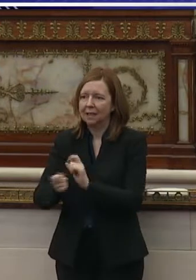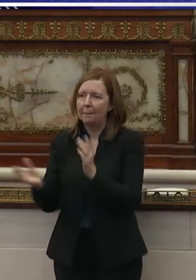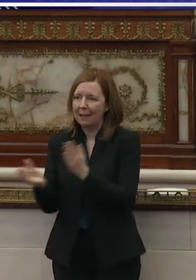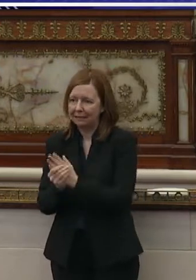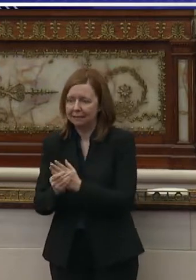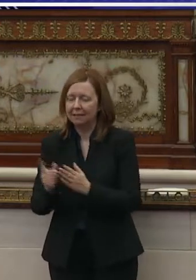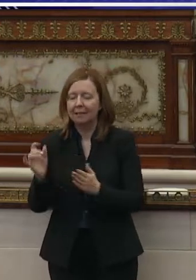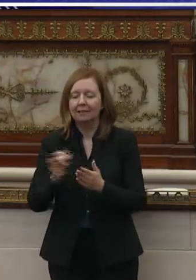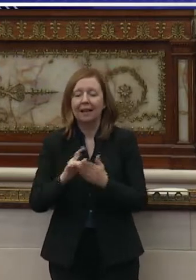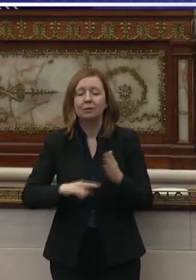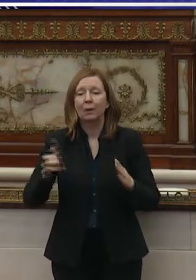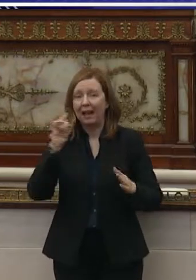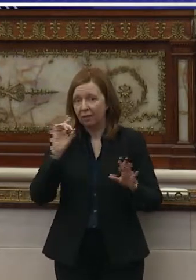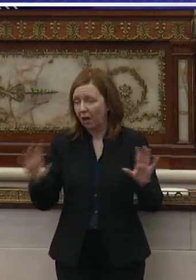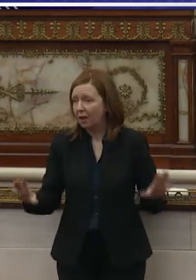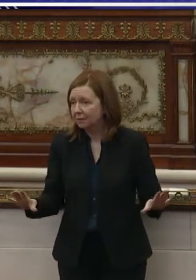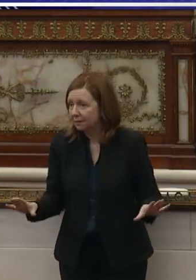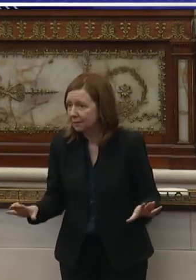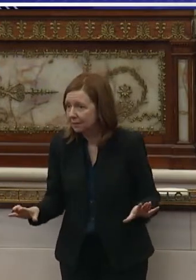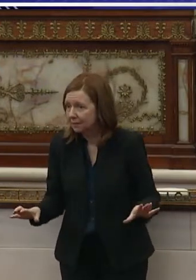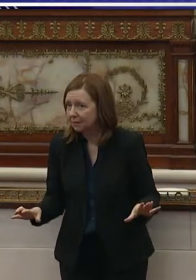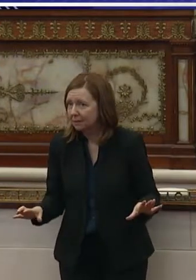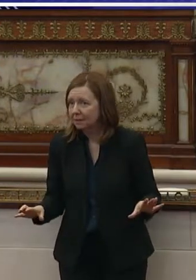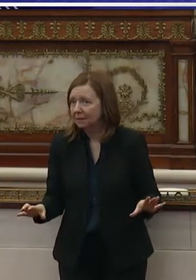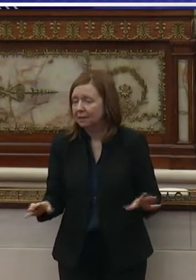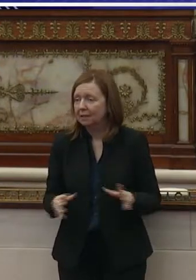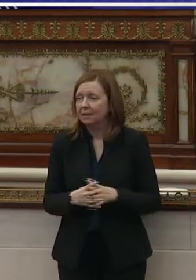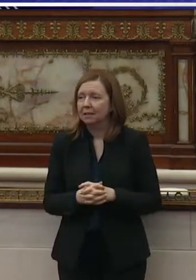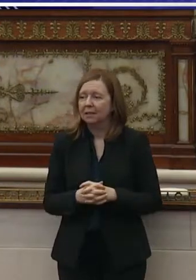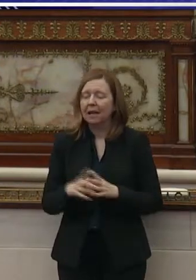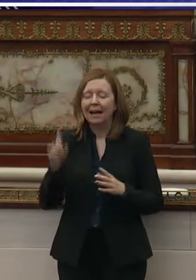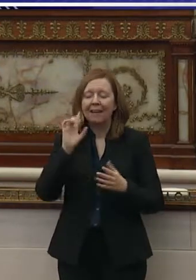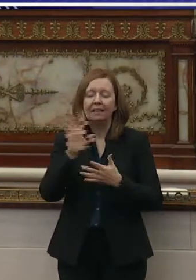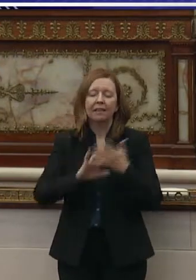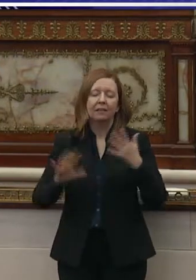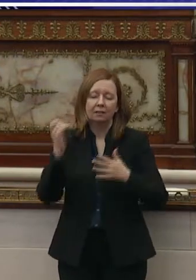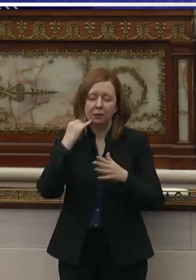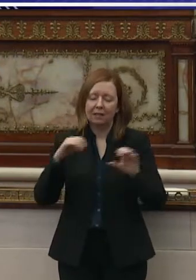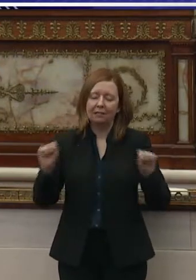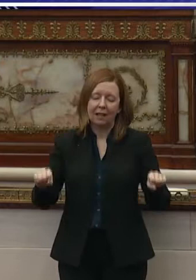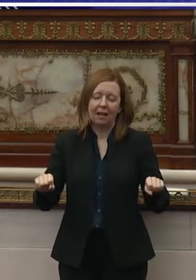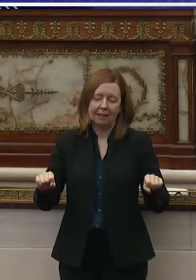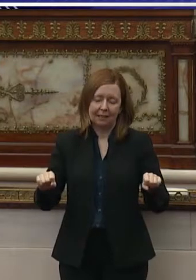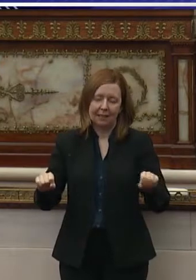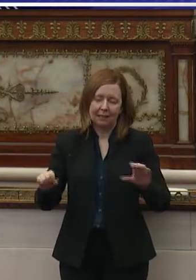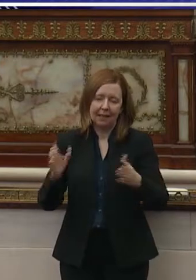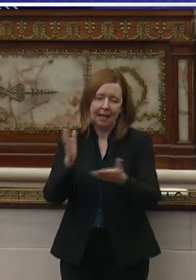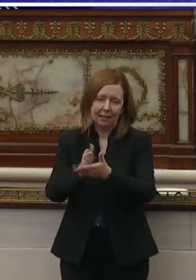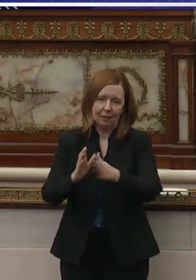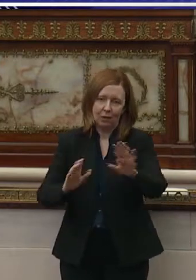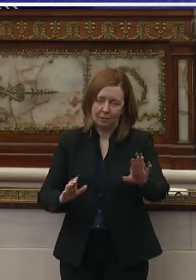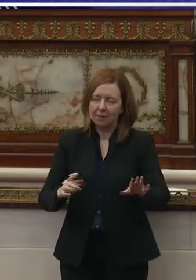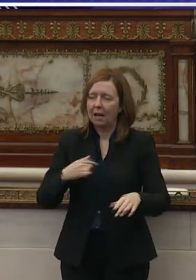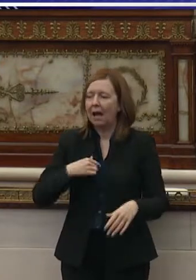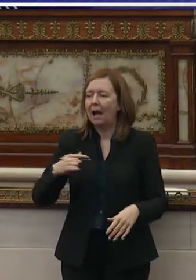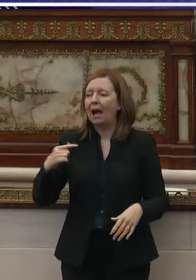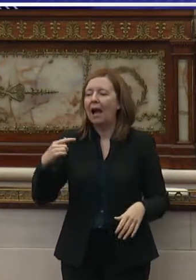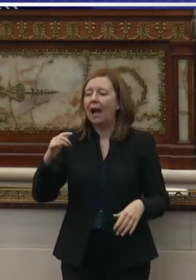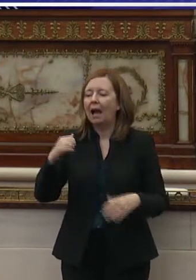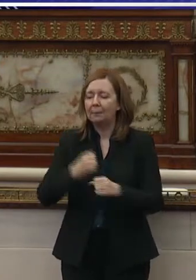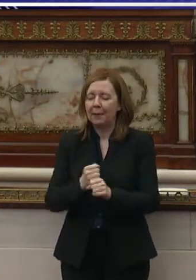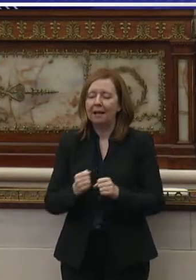language was. Why don't we start? I think the confusion, if I may, Madam Chair, I made